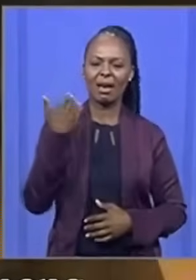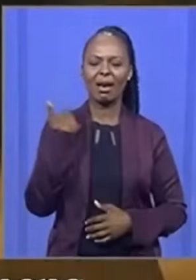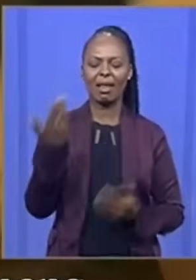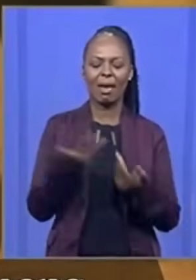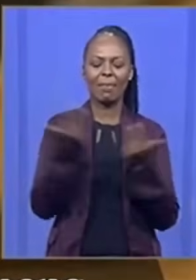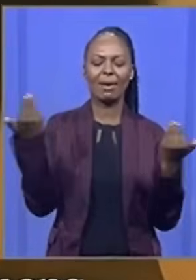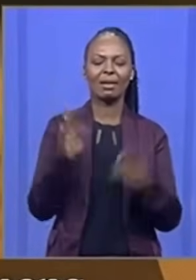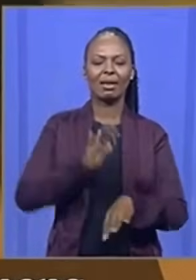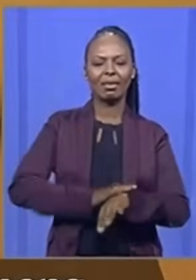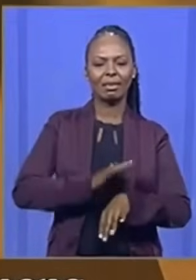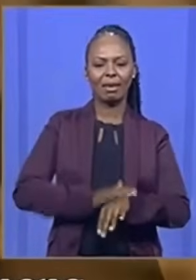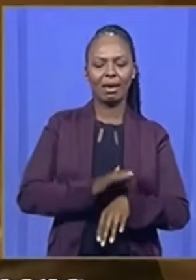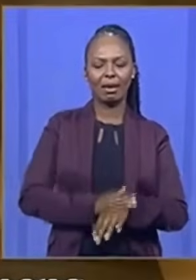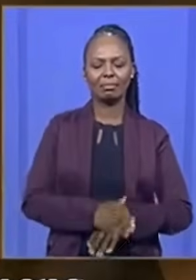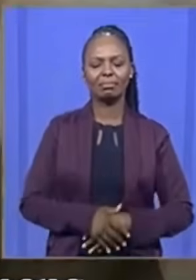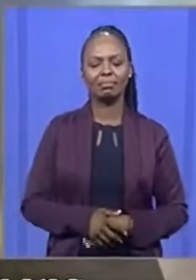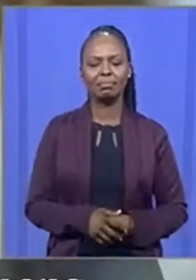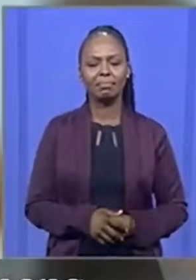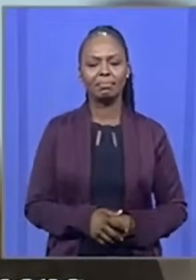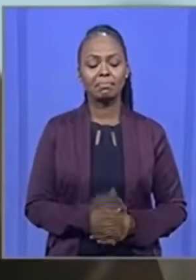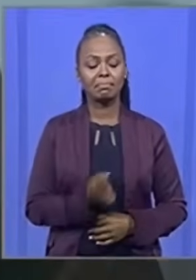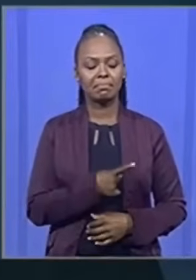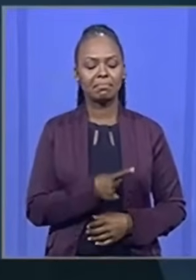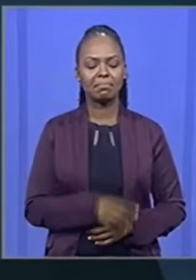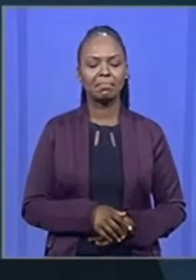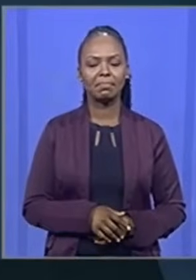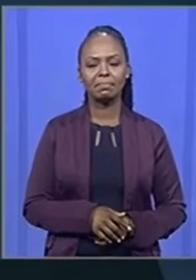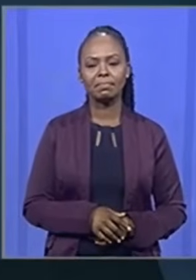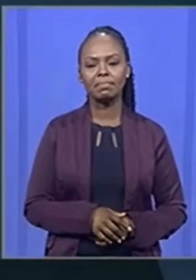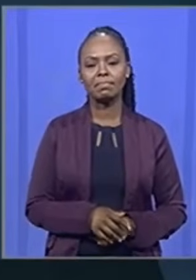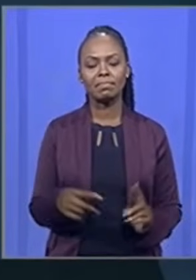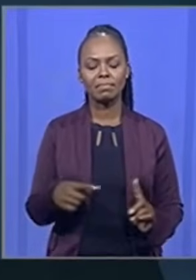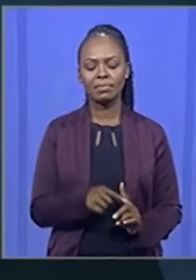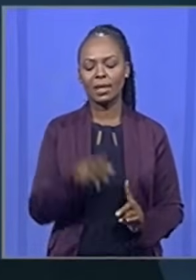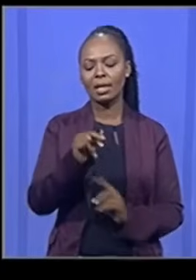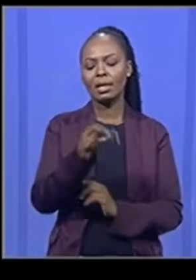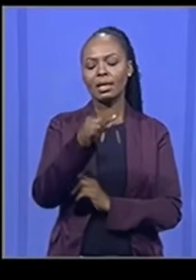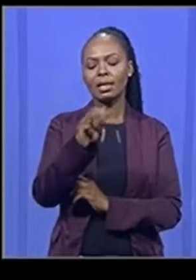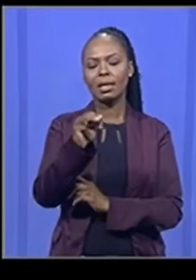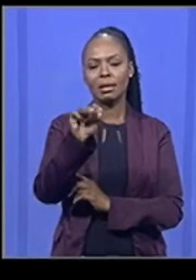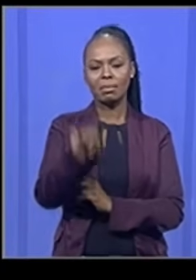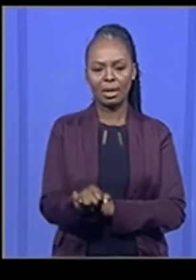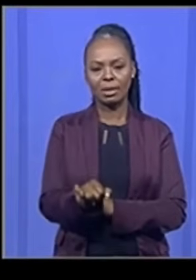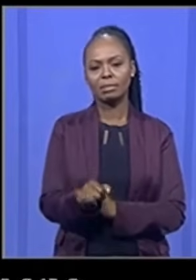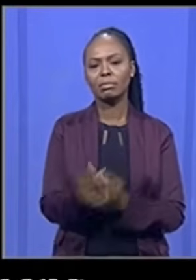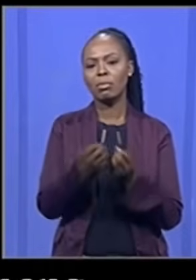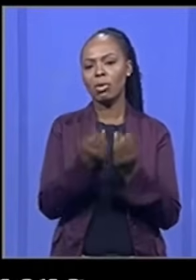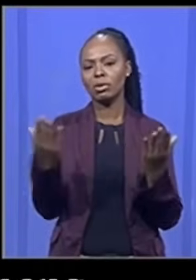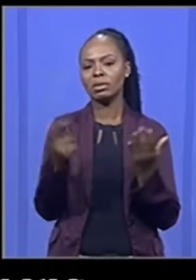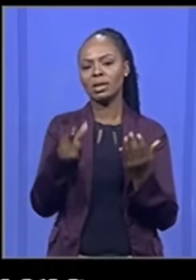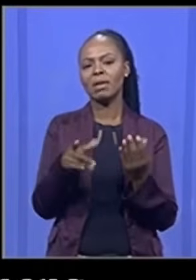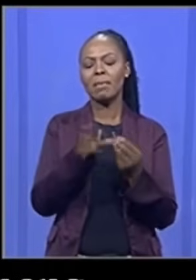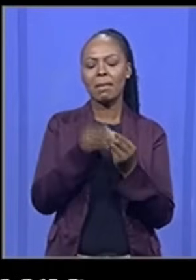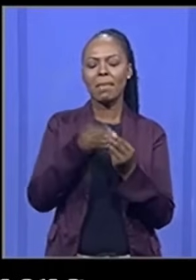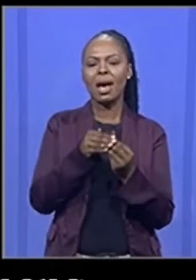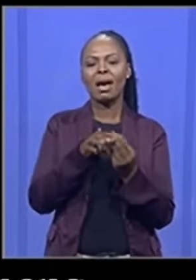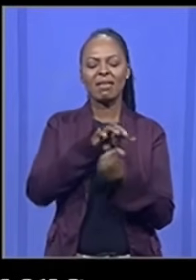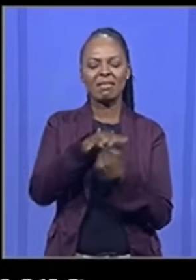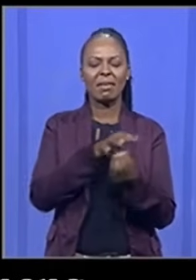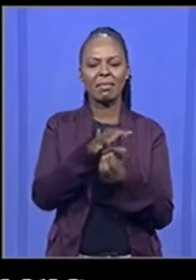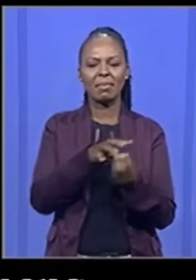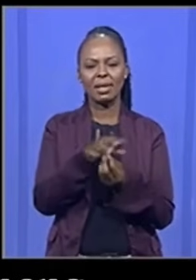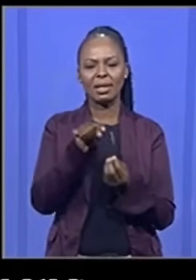apartheid le mano ya yona a buima. Mona Ngema o ne a bua le ditho tsa lelapa le patong la e mong wa bona. O ne a sa